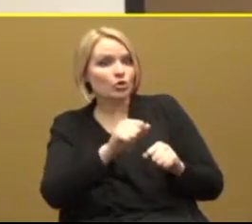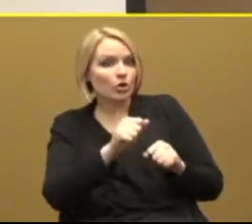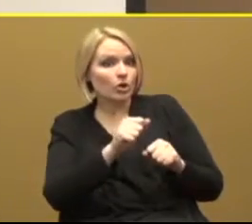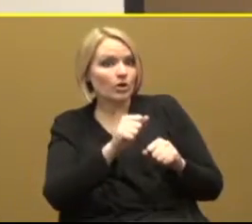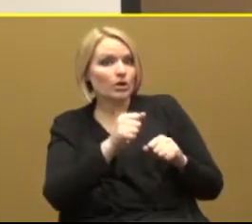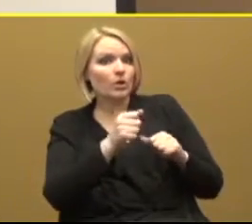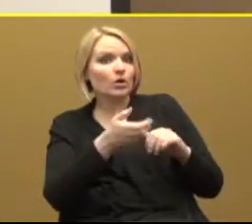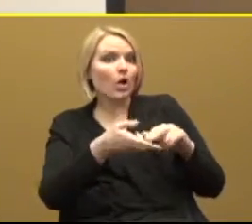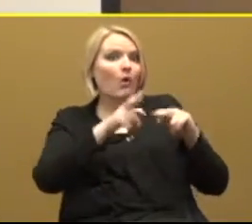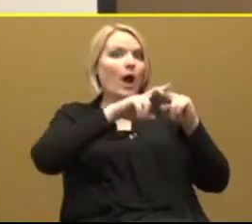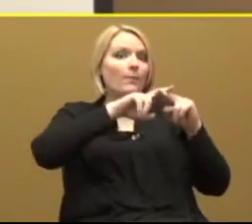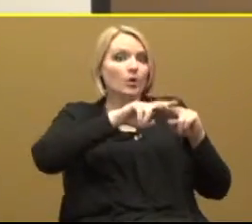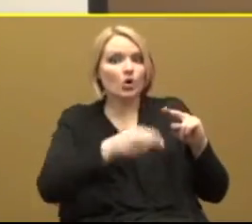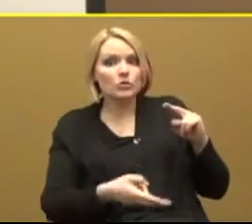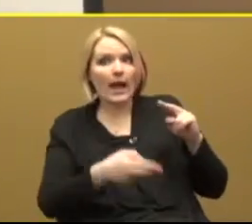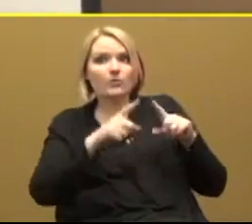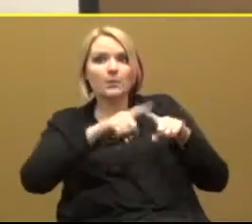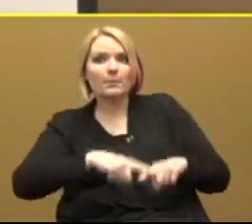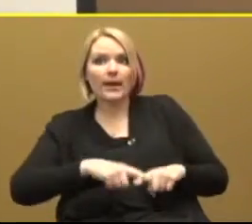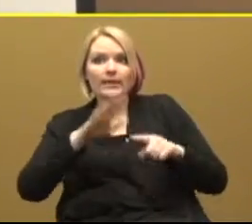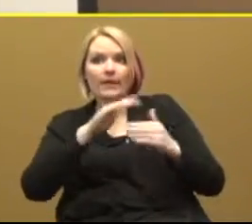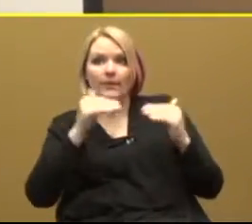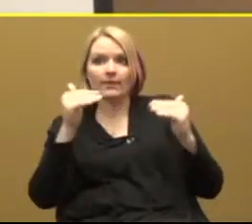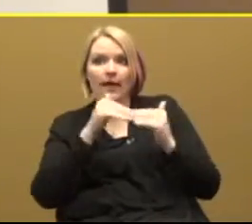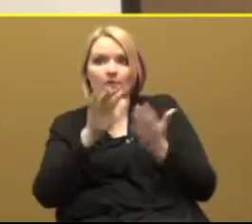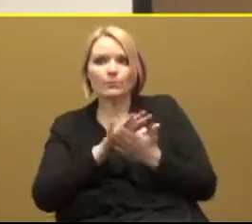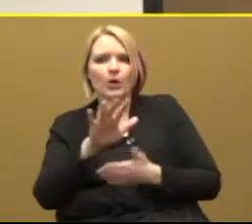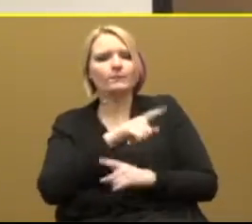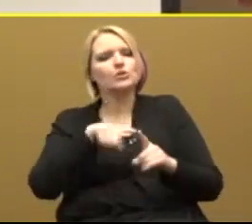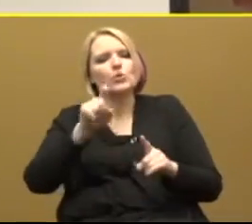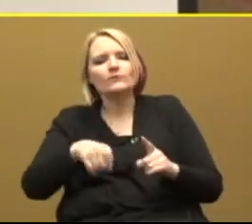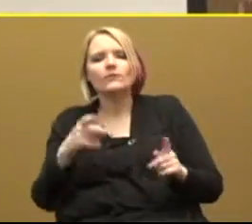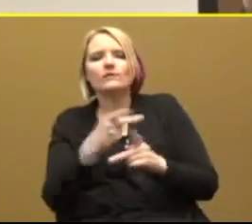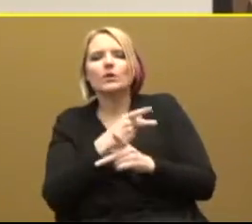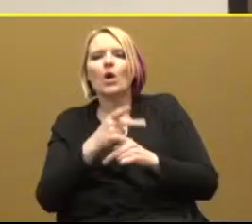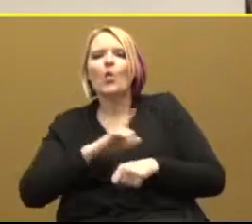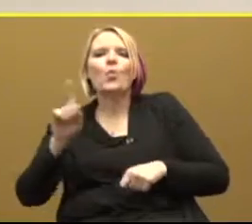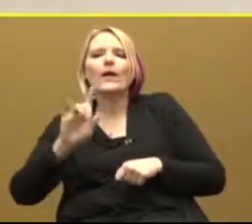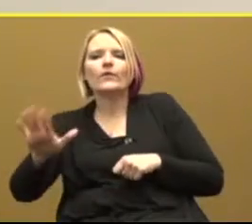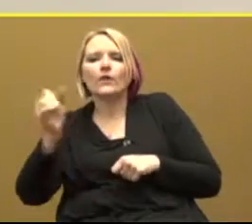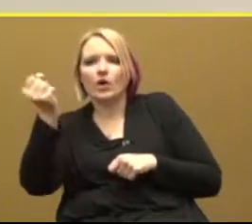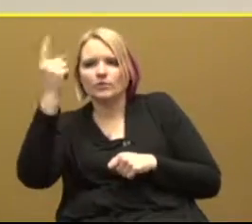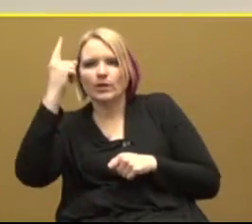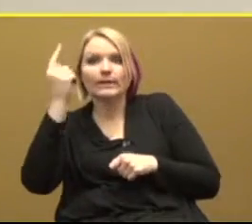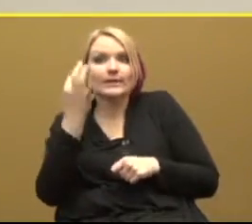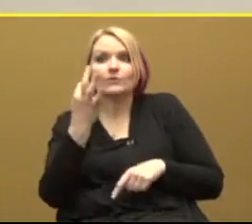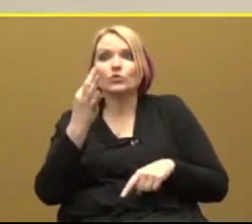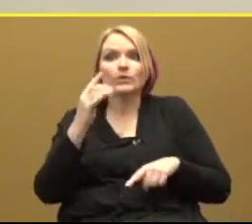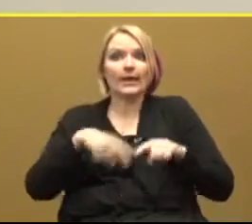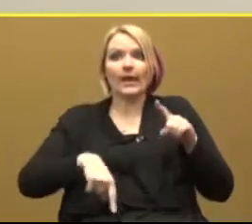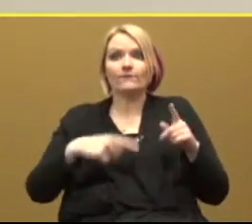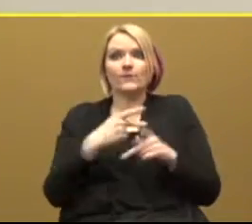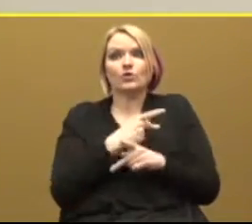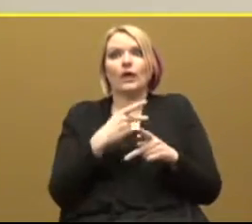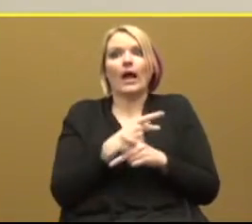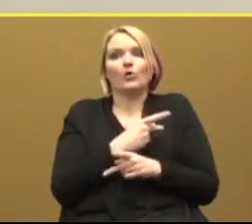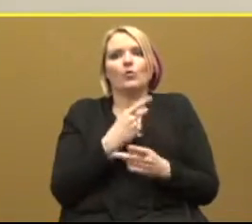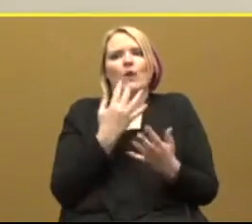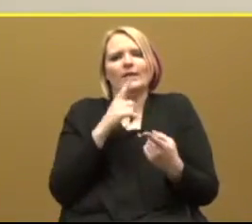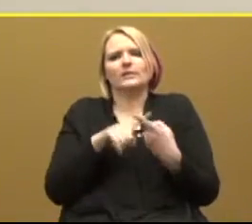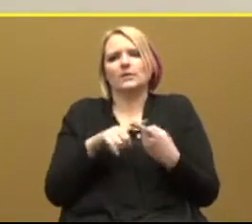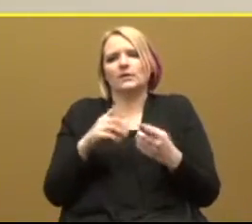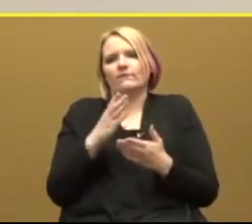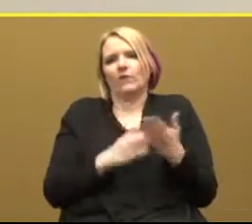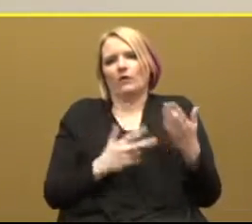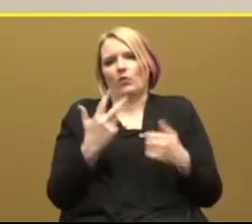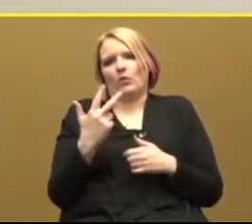can go down in terms of level of abstraction, but you have to figure that out, and you can't figure that out until phase 3. So this is where you